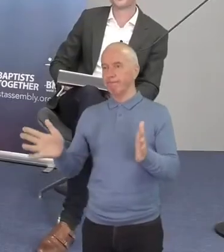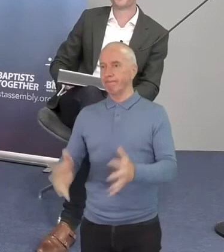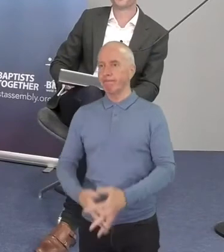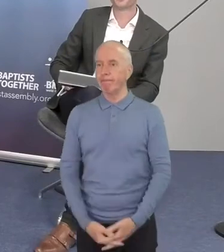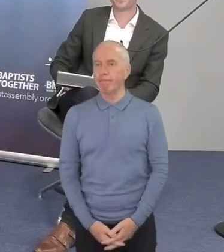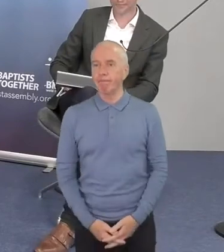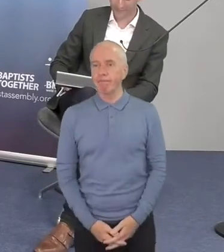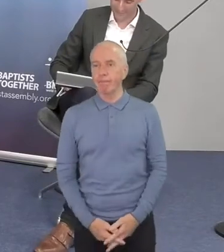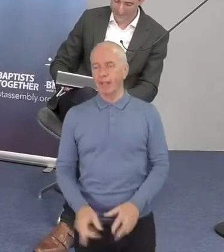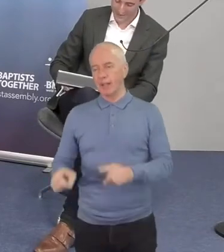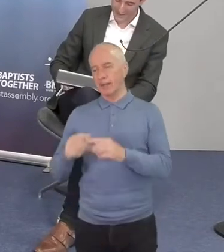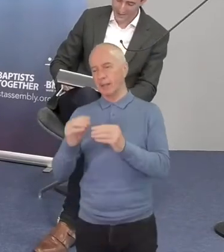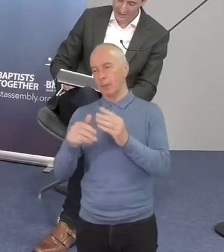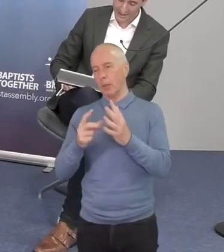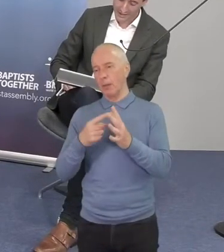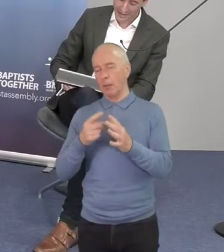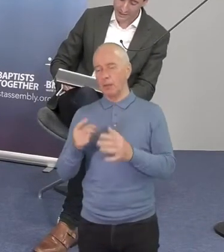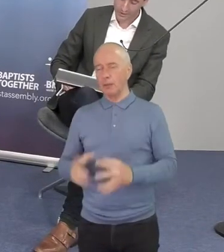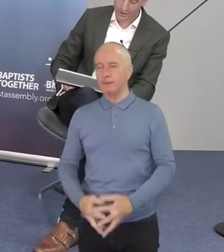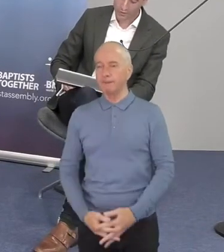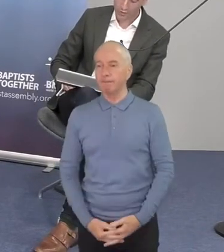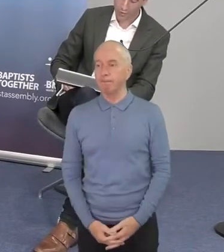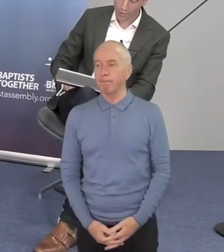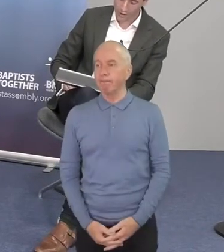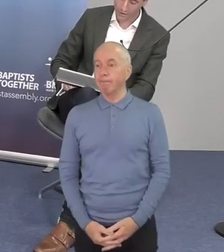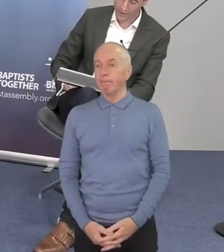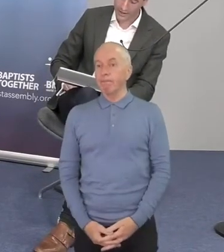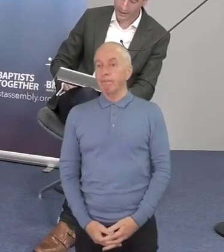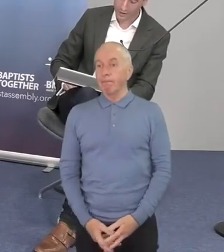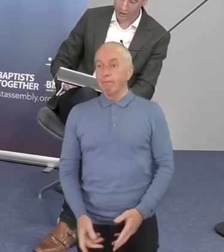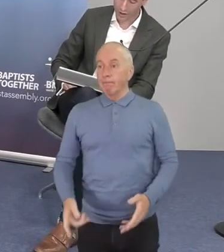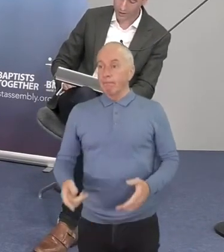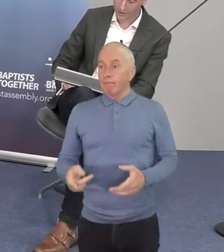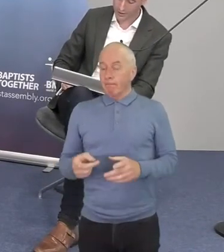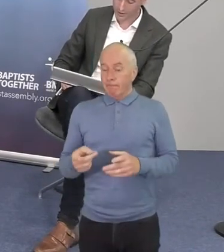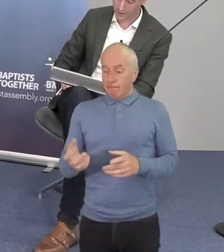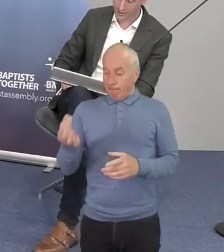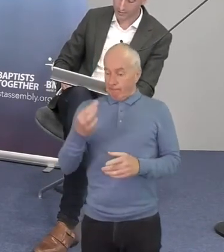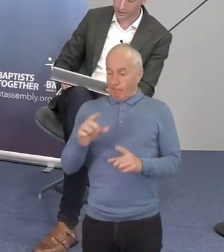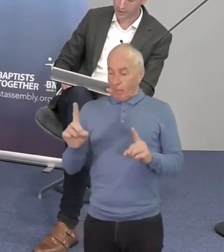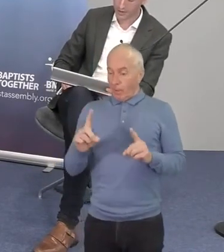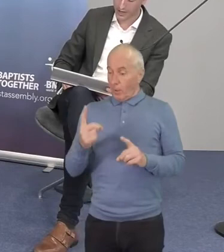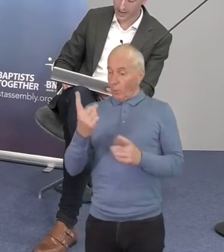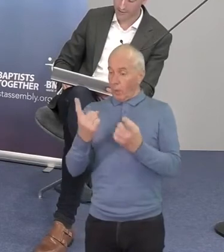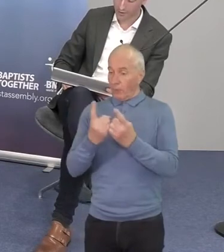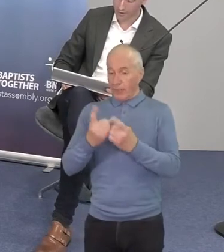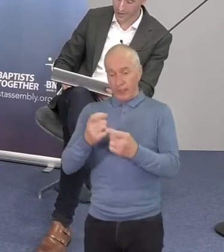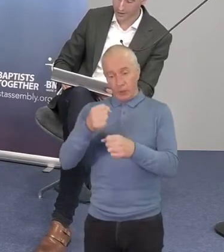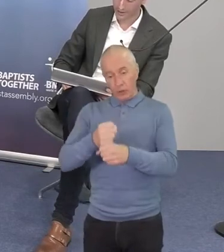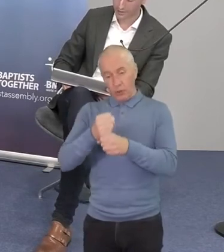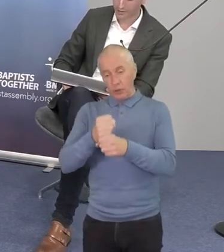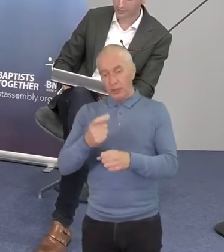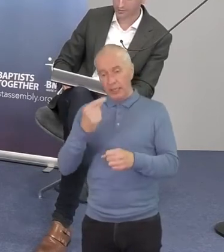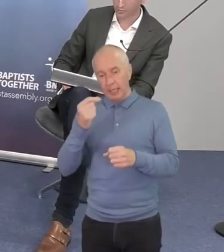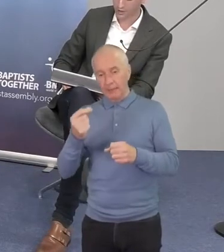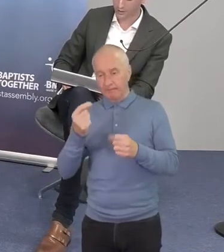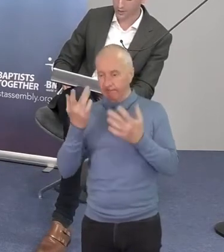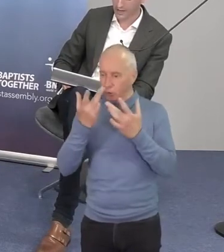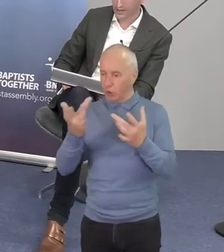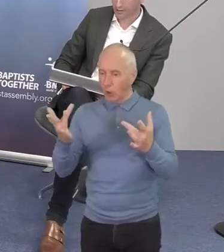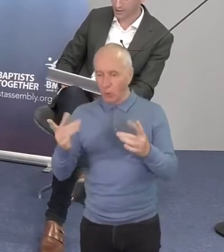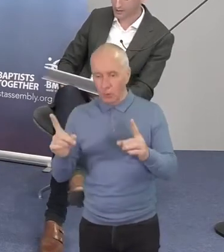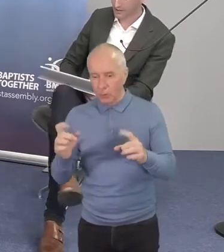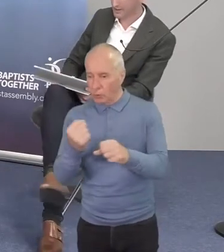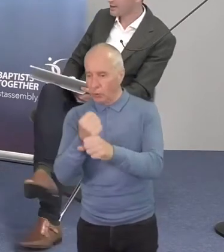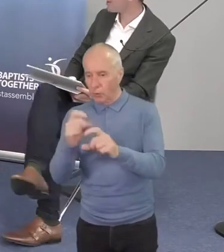Thanks, Steve. The next question, what one thing can churches do to demonstrate care for creation? That's coming from